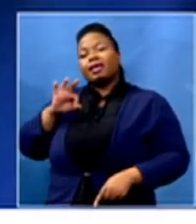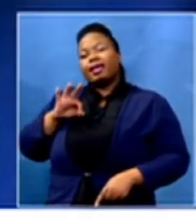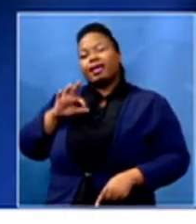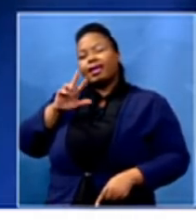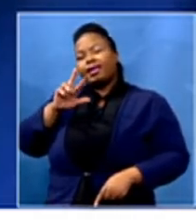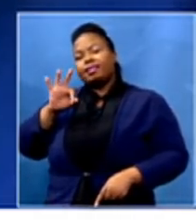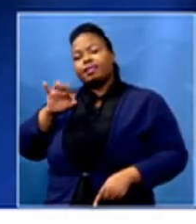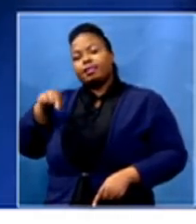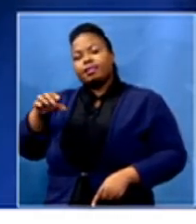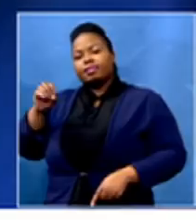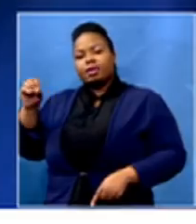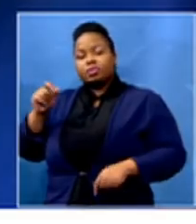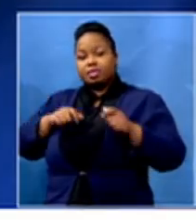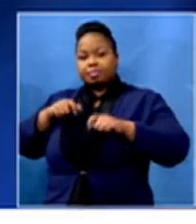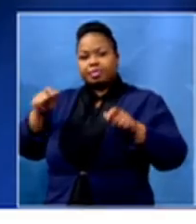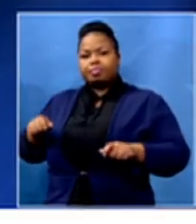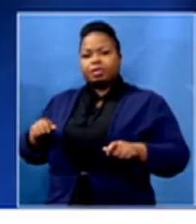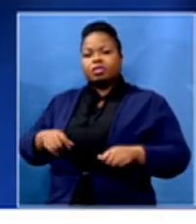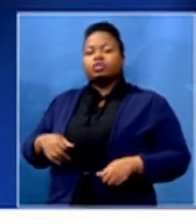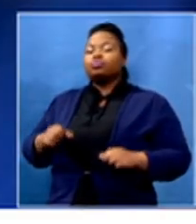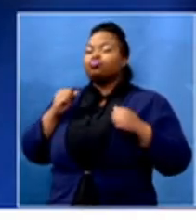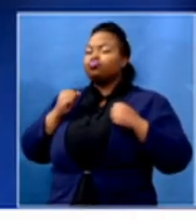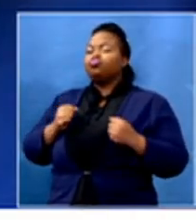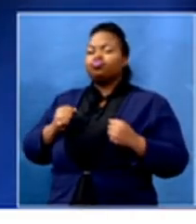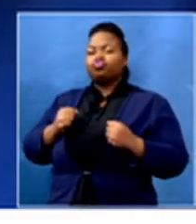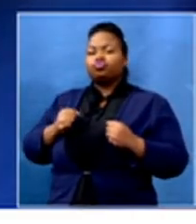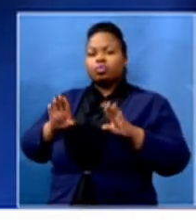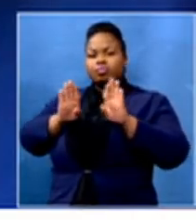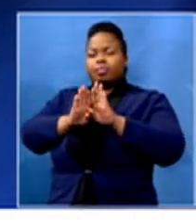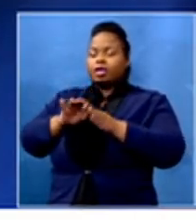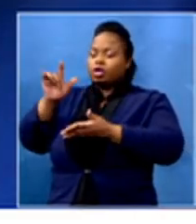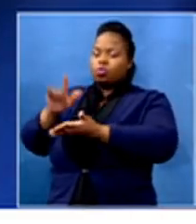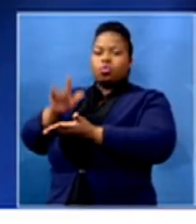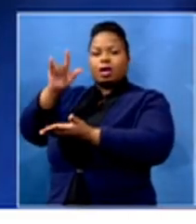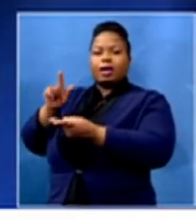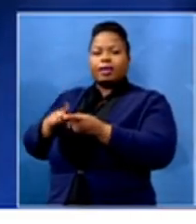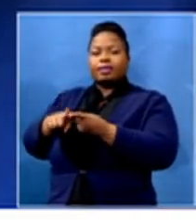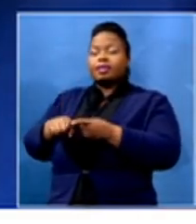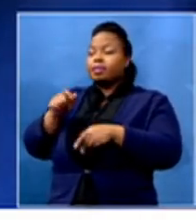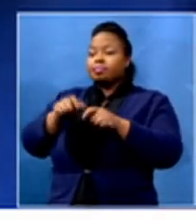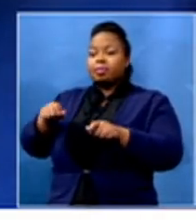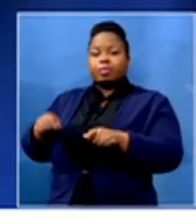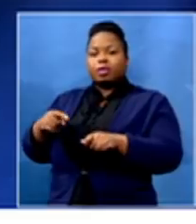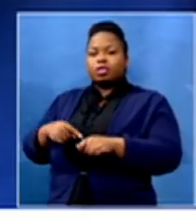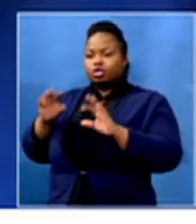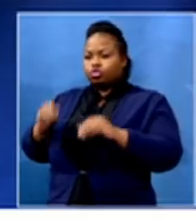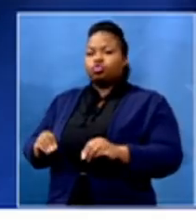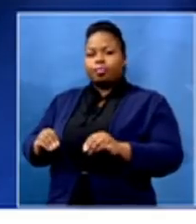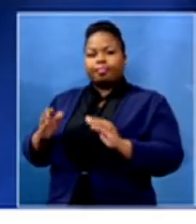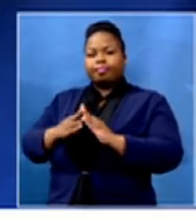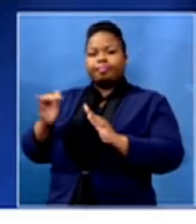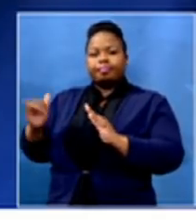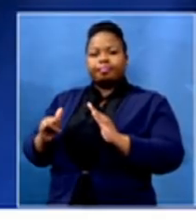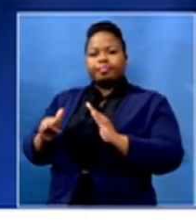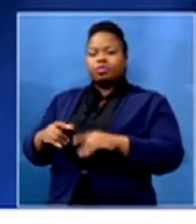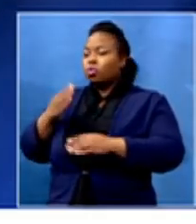83,000 people, and they did a very strong lockdown within Wuhan and Hebei, where people didn't stop moving and nobody